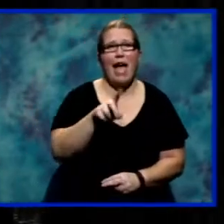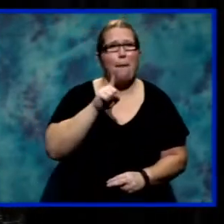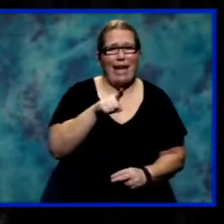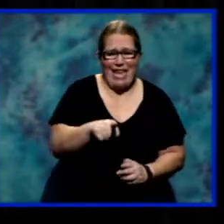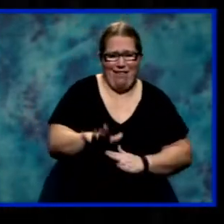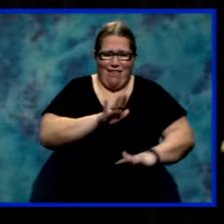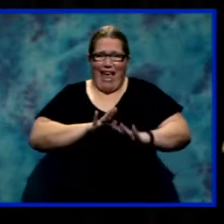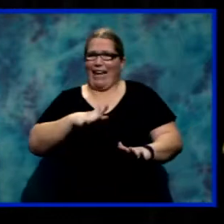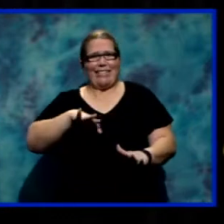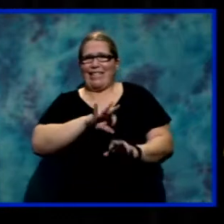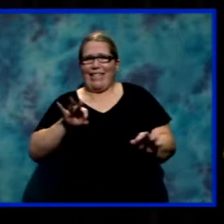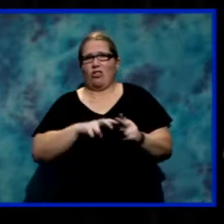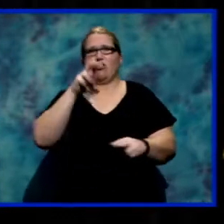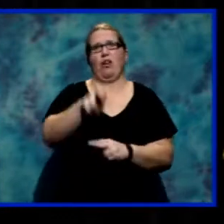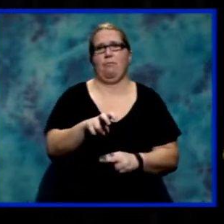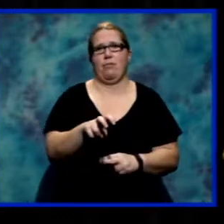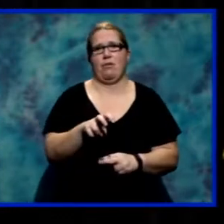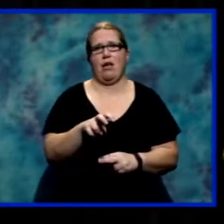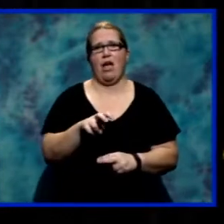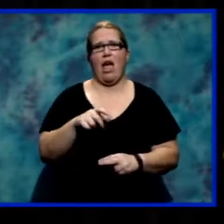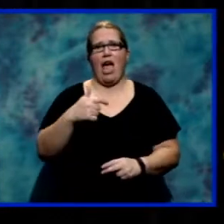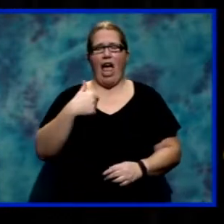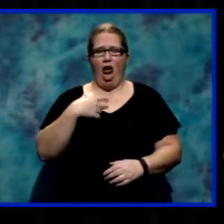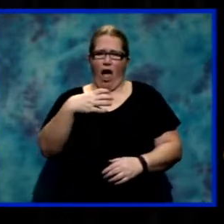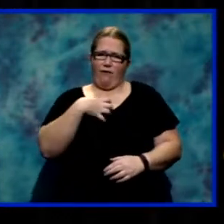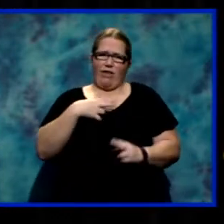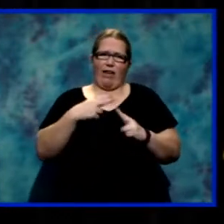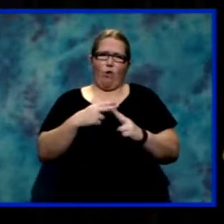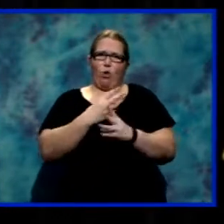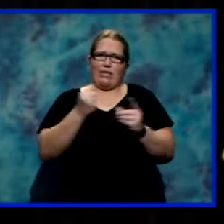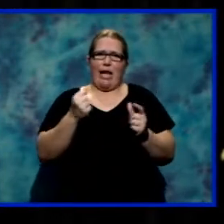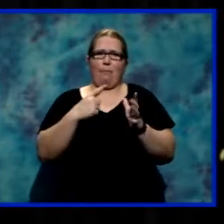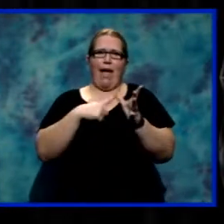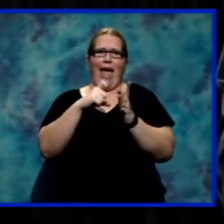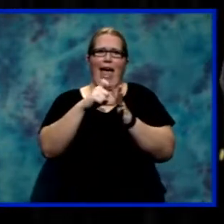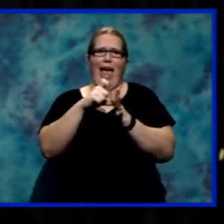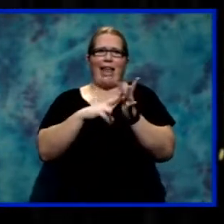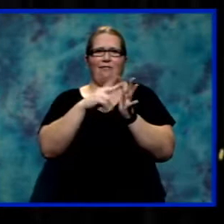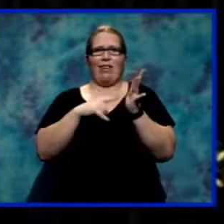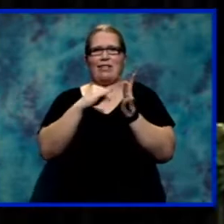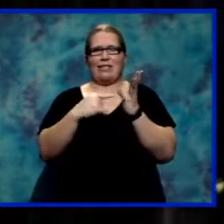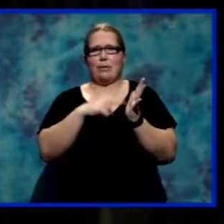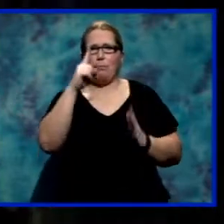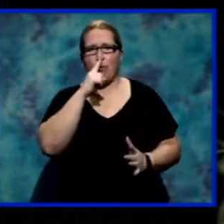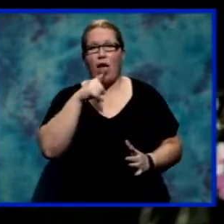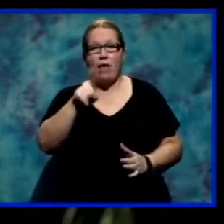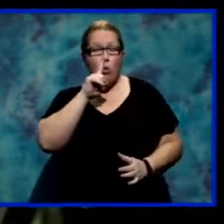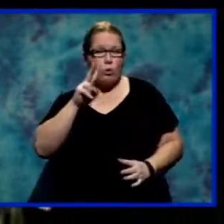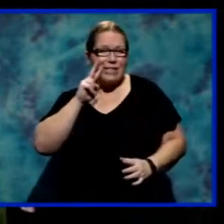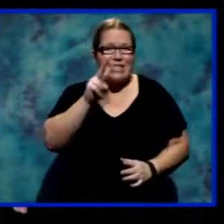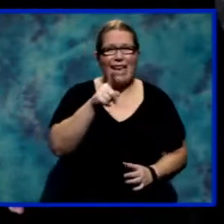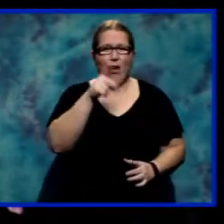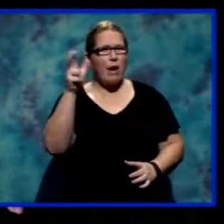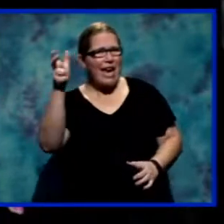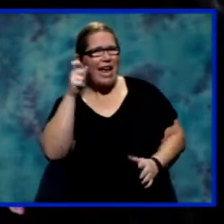did. And I fear for many Adventists and Christians in Australia that that will be the case, that they will see, they will hear this